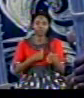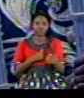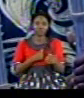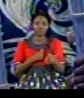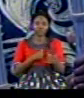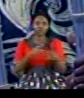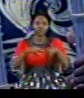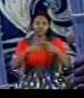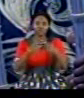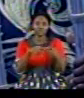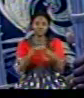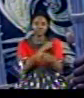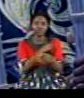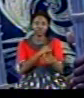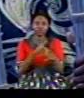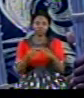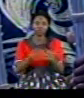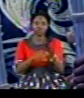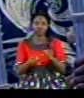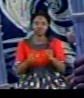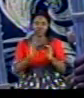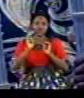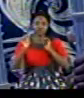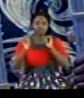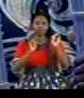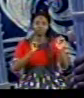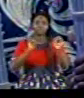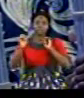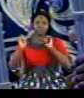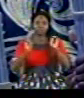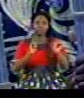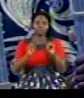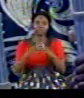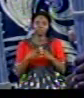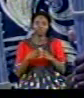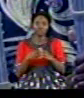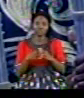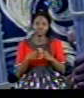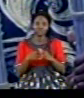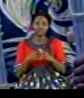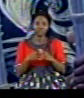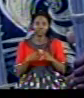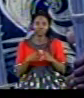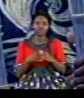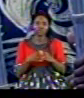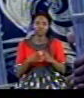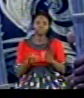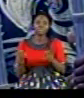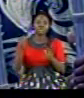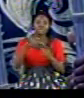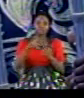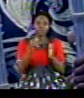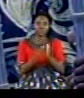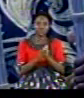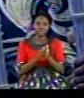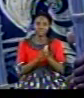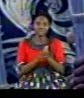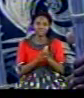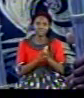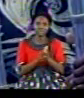hospital, to do exercise, do such everything, until that